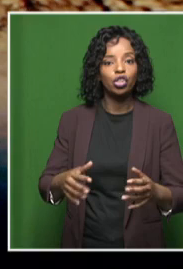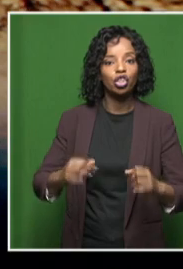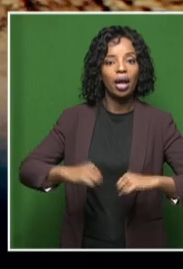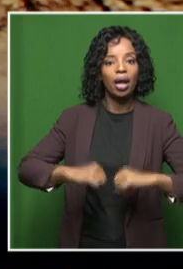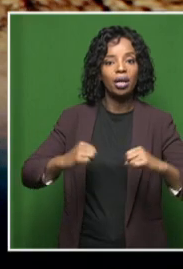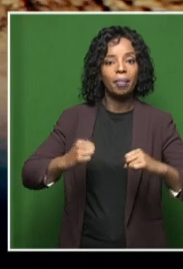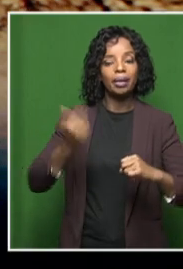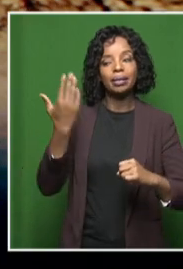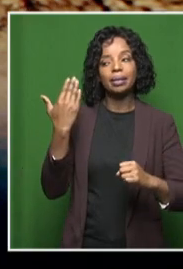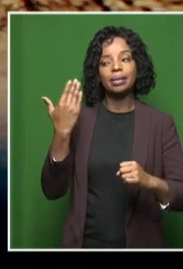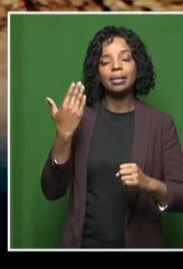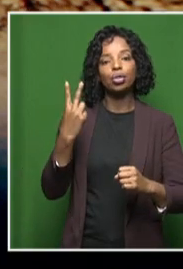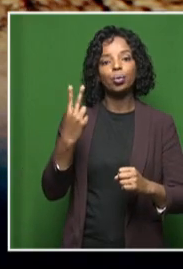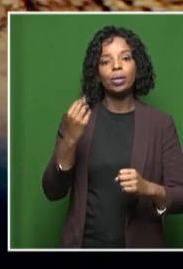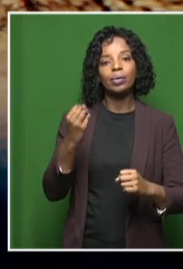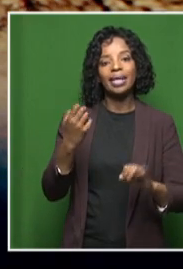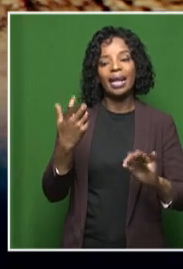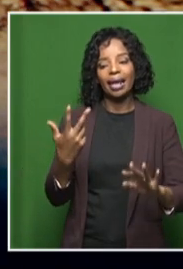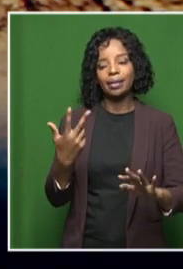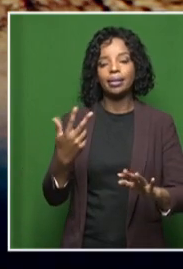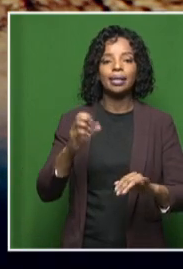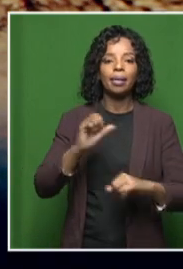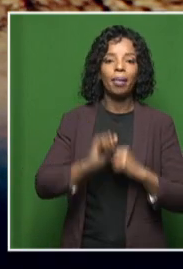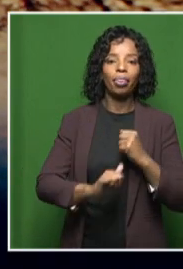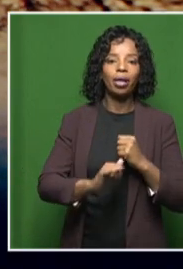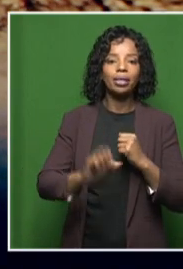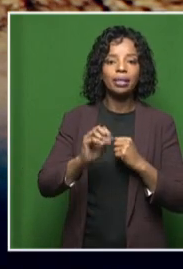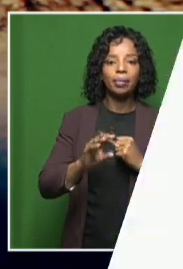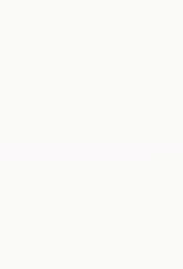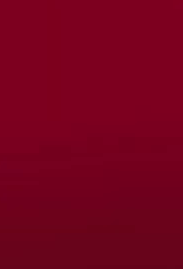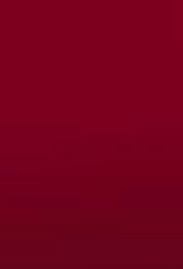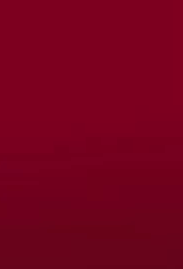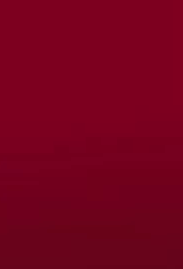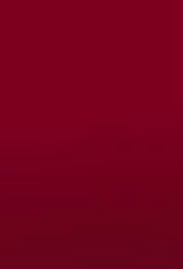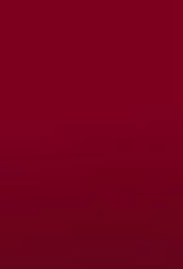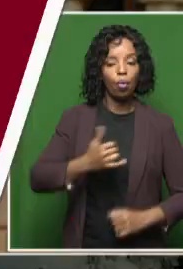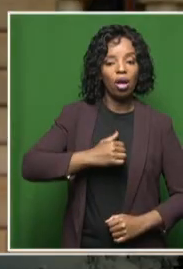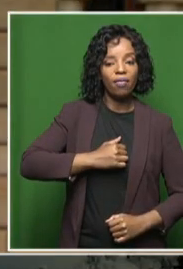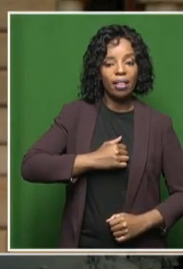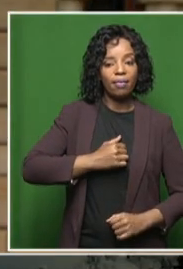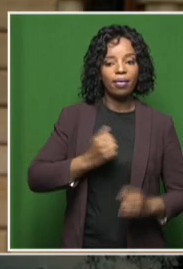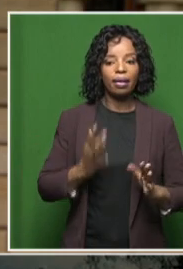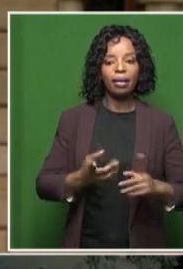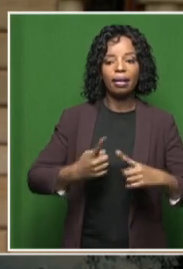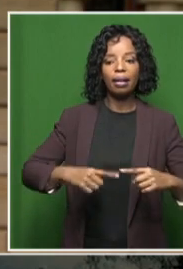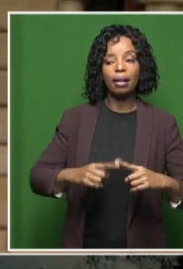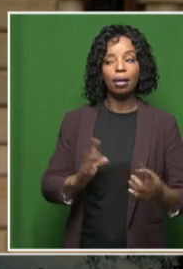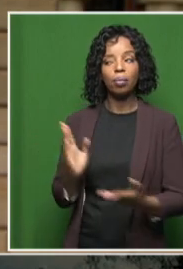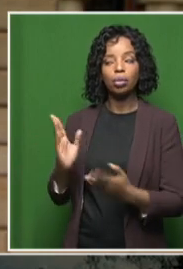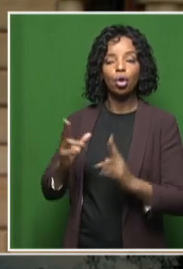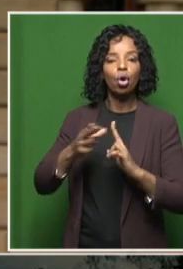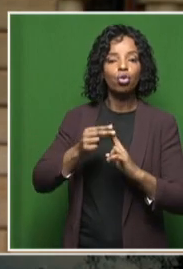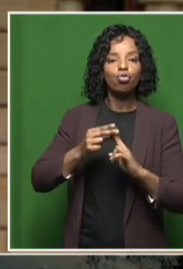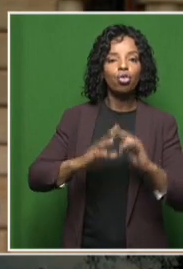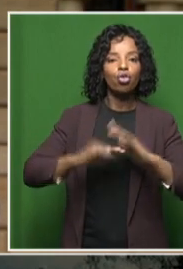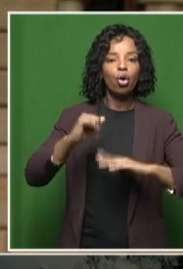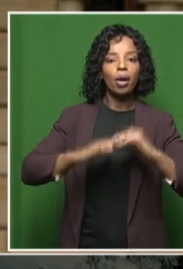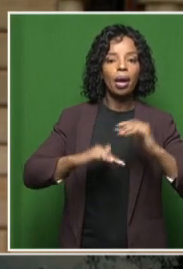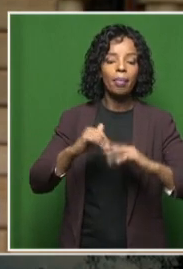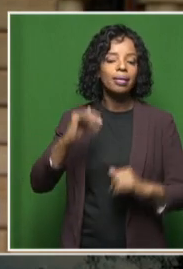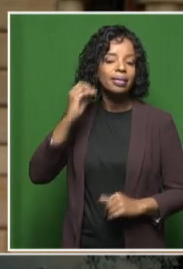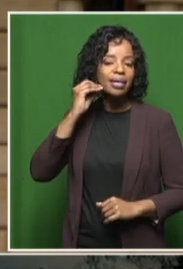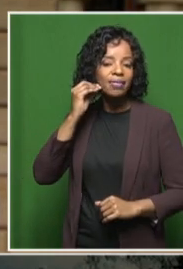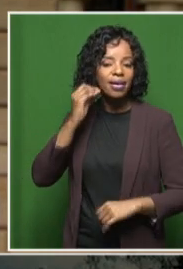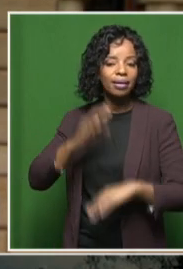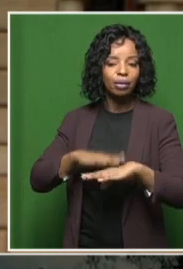Our reporters Samkela Maseko and Kayelihle Kumalo are at the Union Buildings today. Let's cross over to them and just find out a little